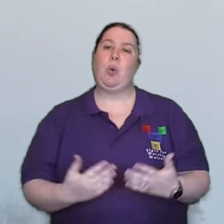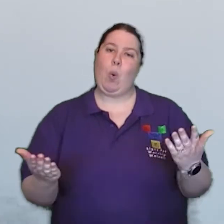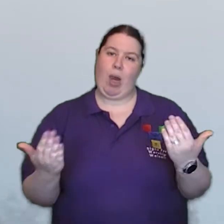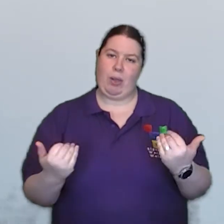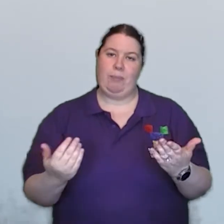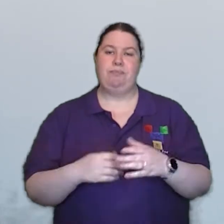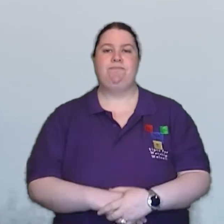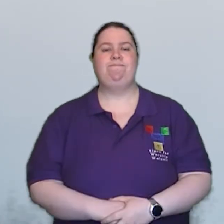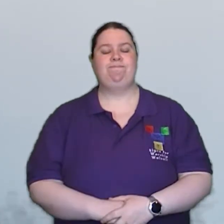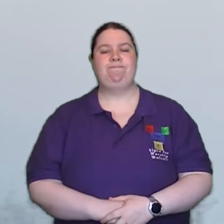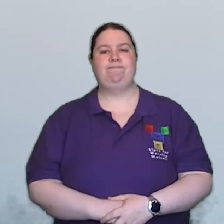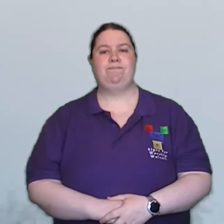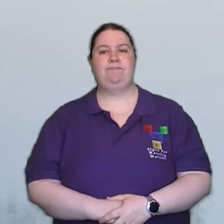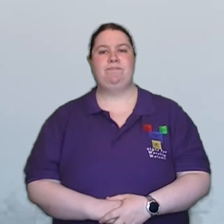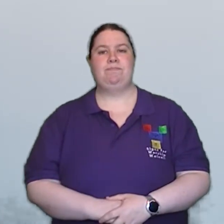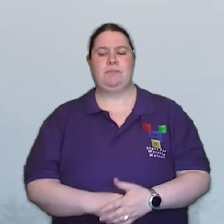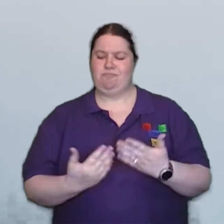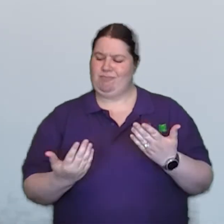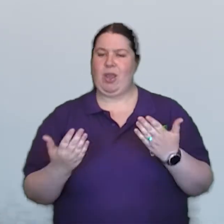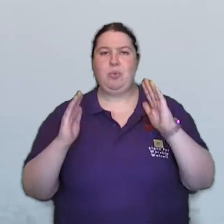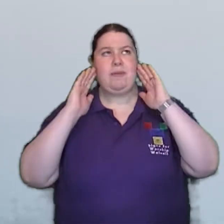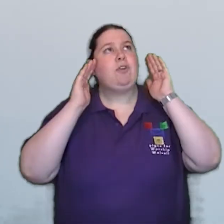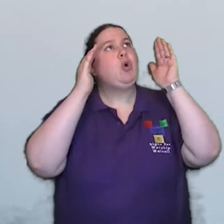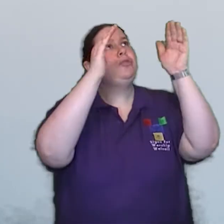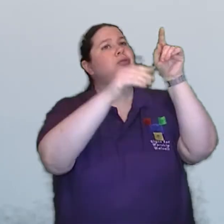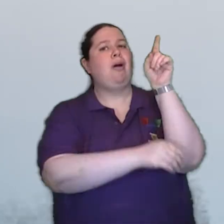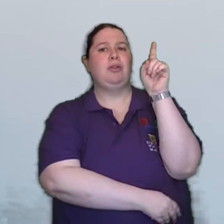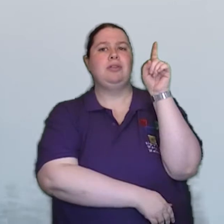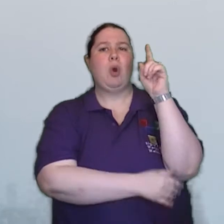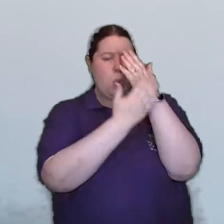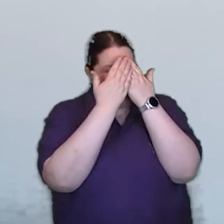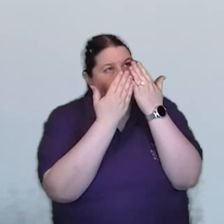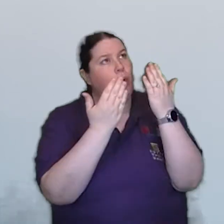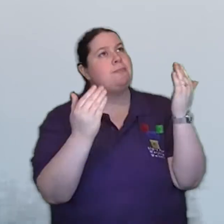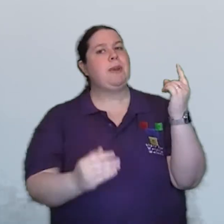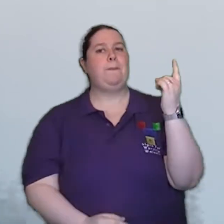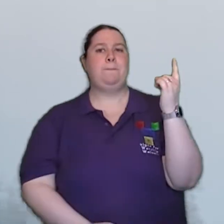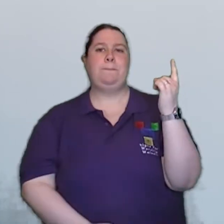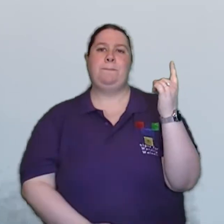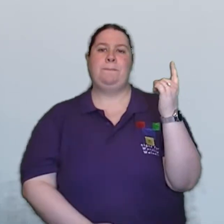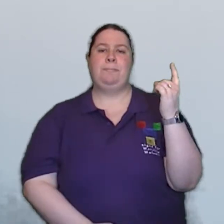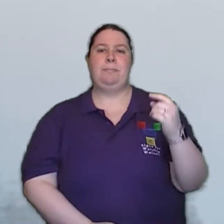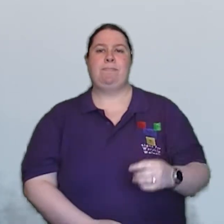Welcome. We want to focus on God and to worship Him.